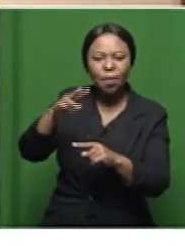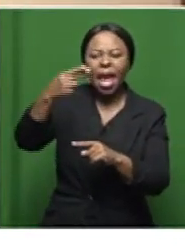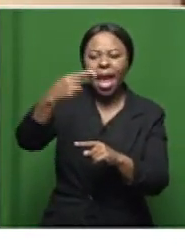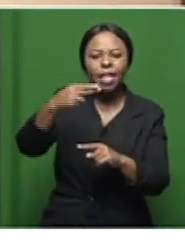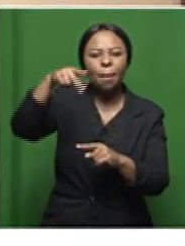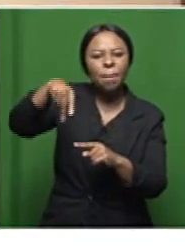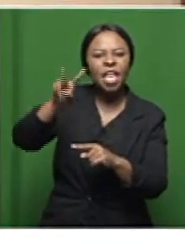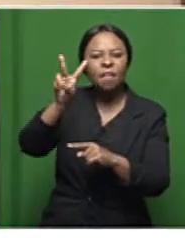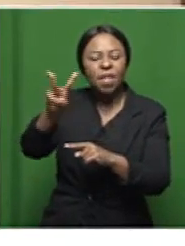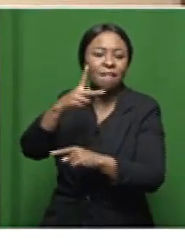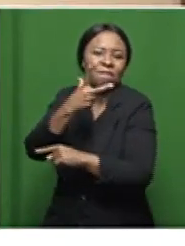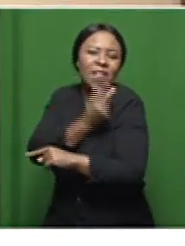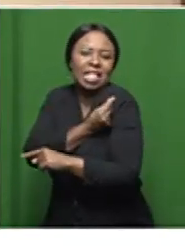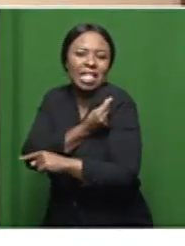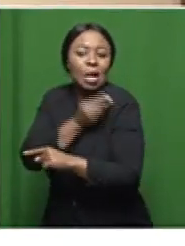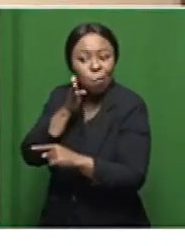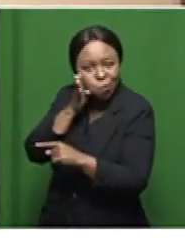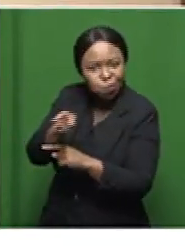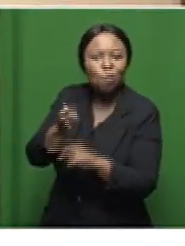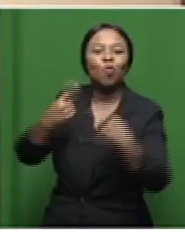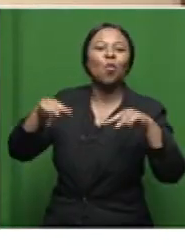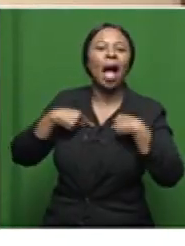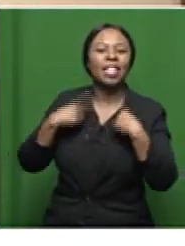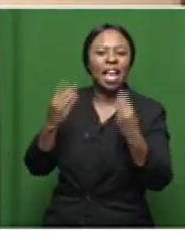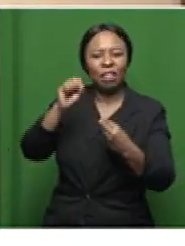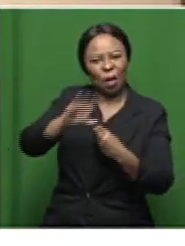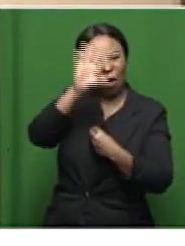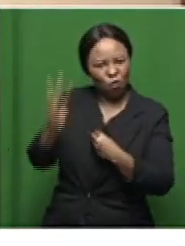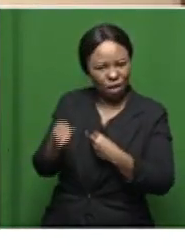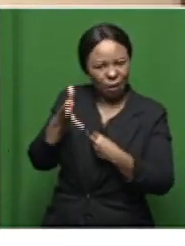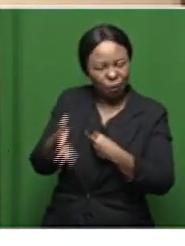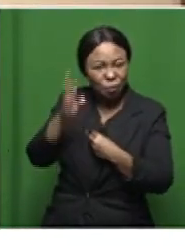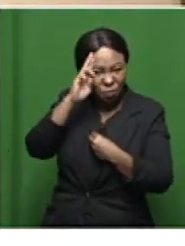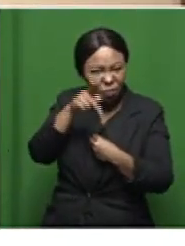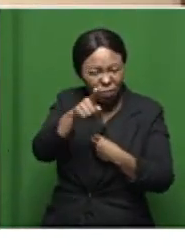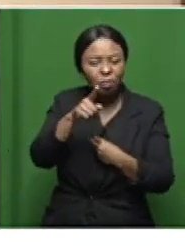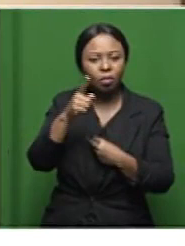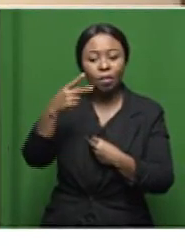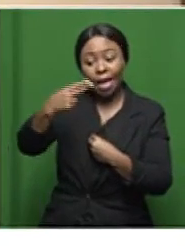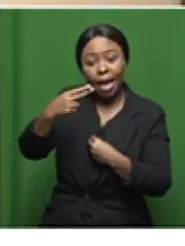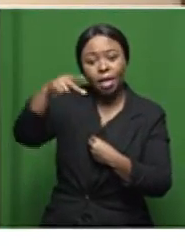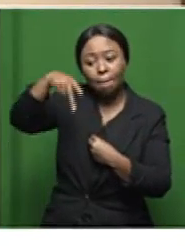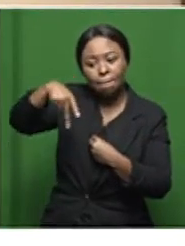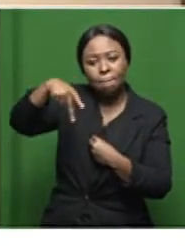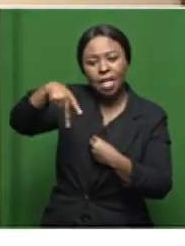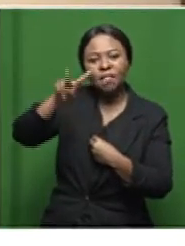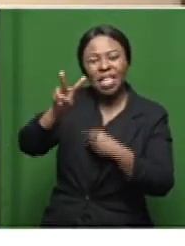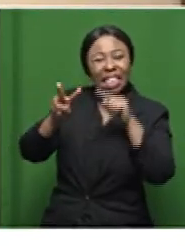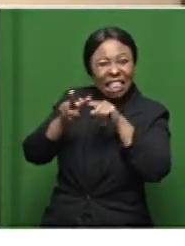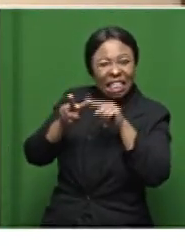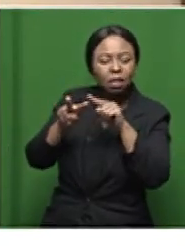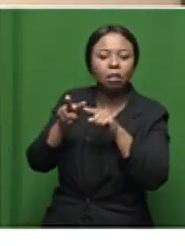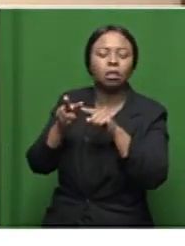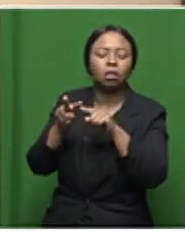HPV vaccine that has been available to us. And remember, you will remember that I've mentioned that HPV is the driving factor,